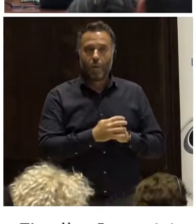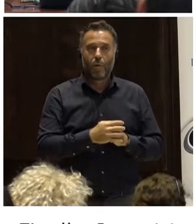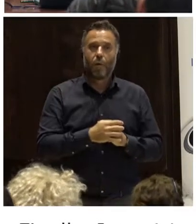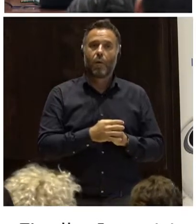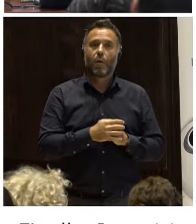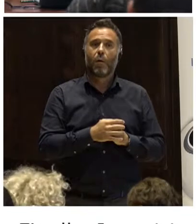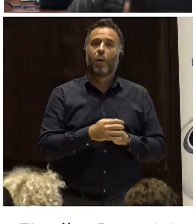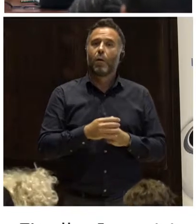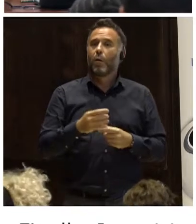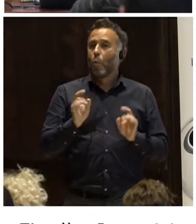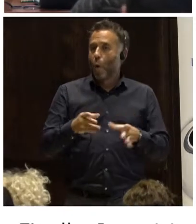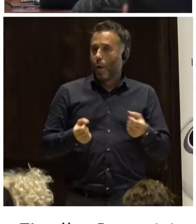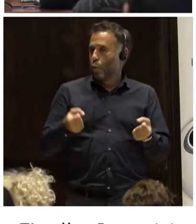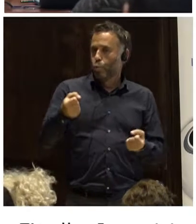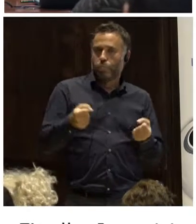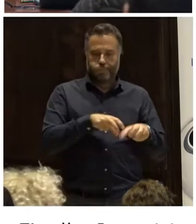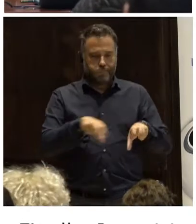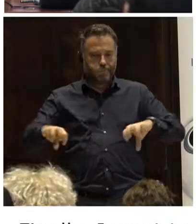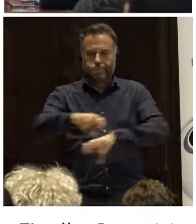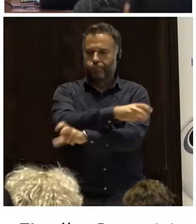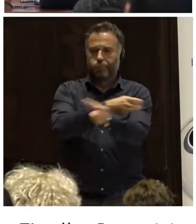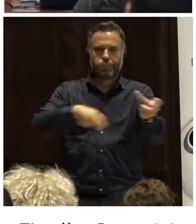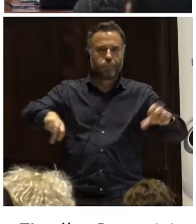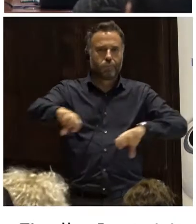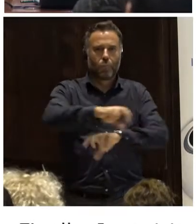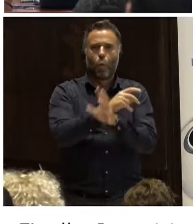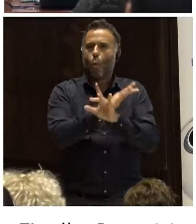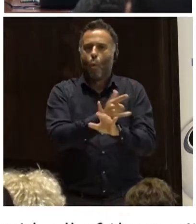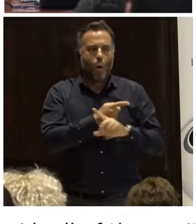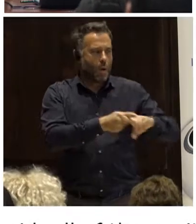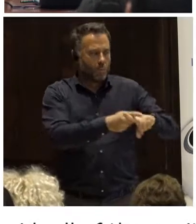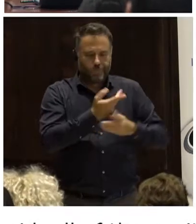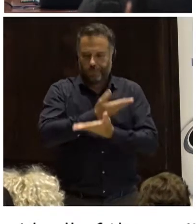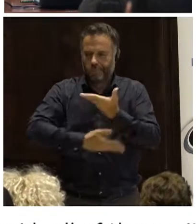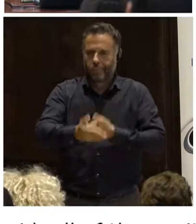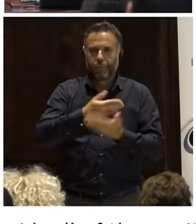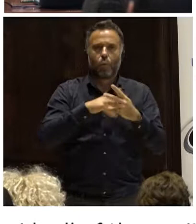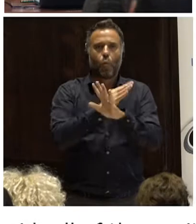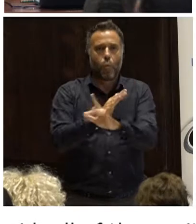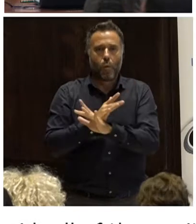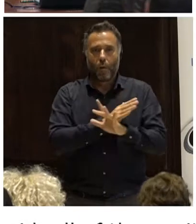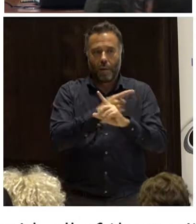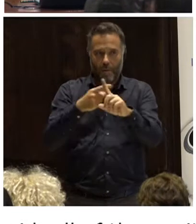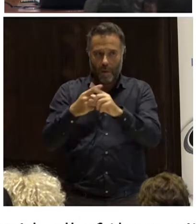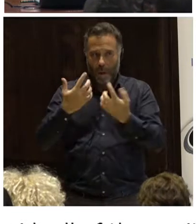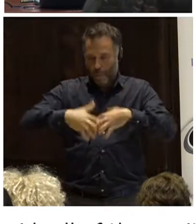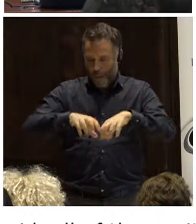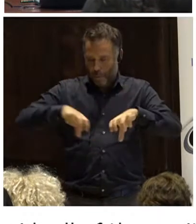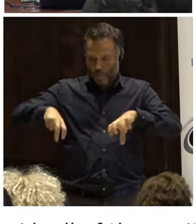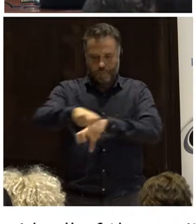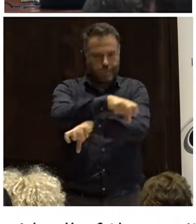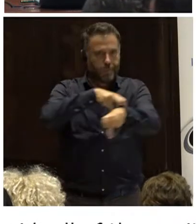driving and enjoying playing together with the different vehicles. So these vehicles